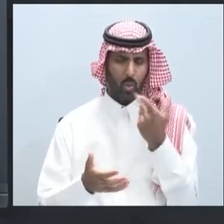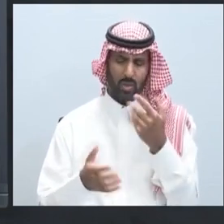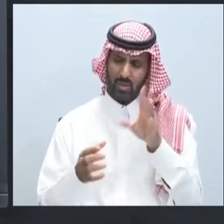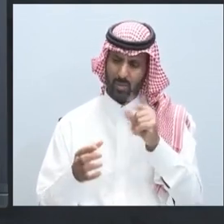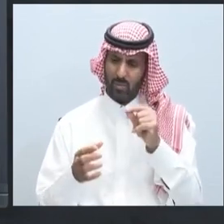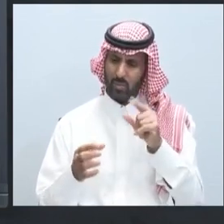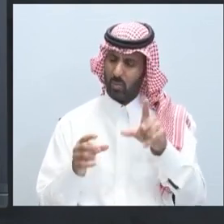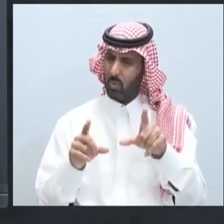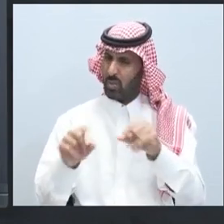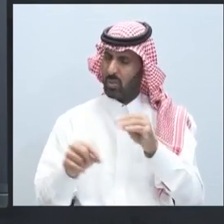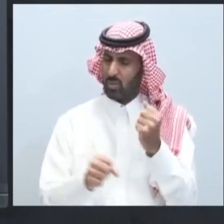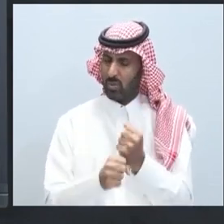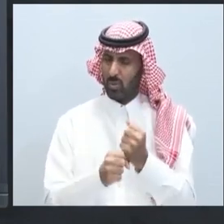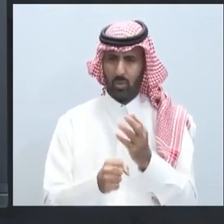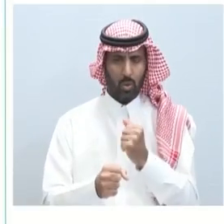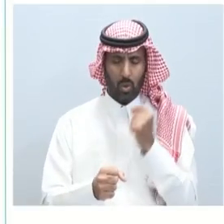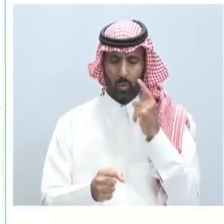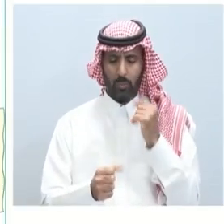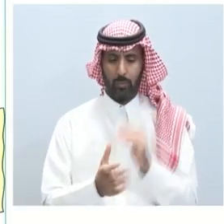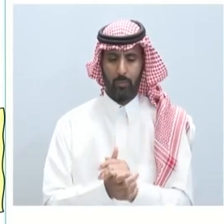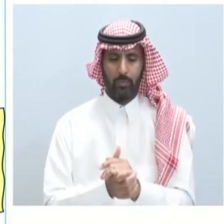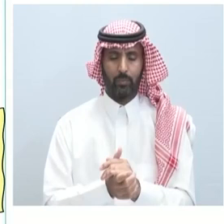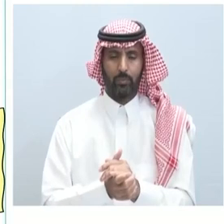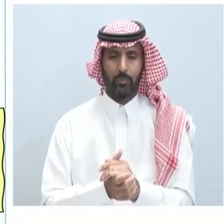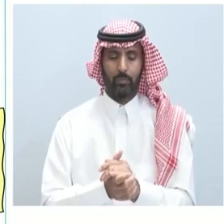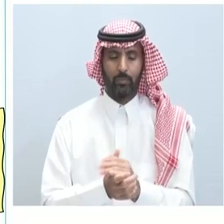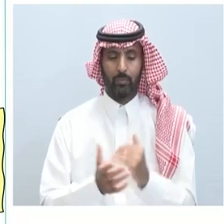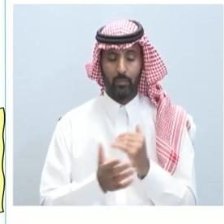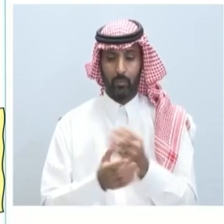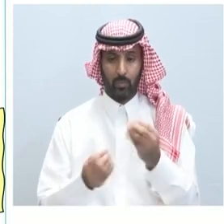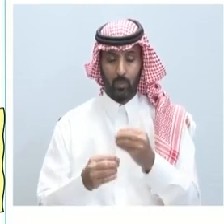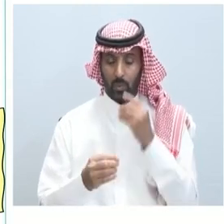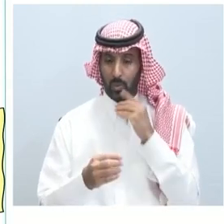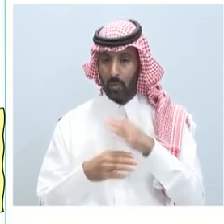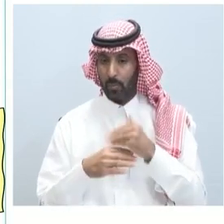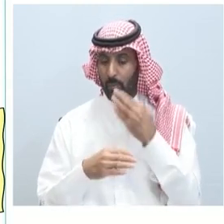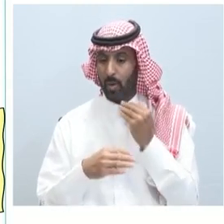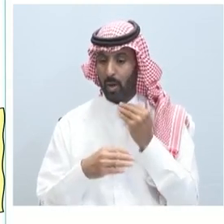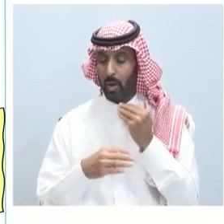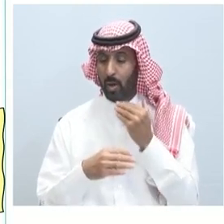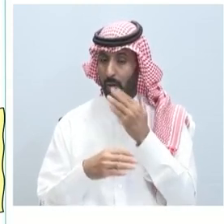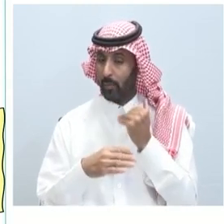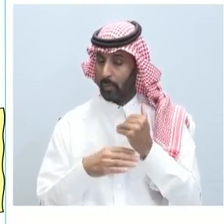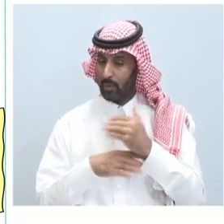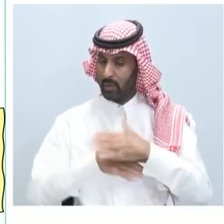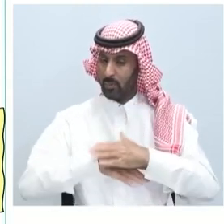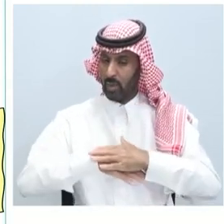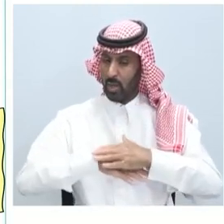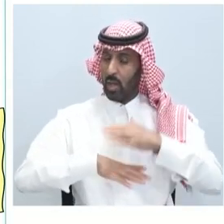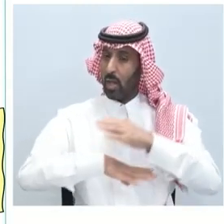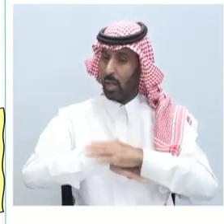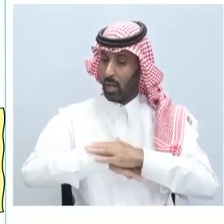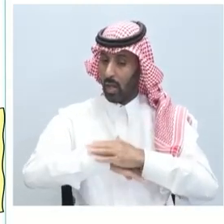what to do. So, this is a dilemma. Moral and the words moral and